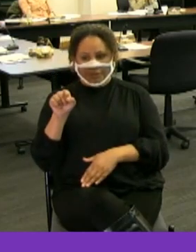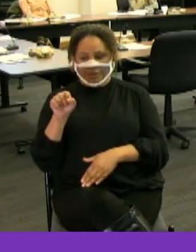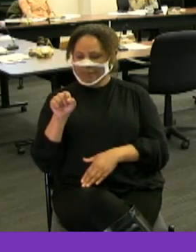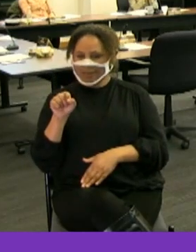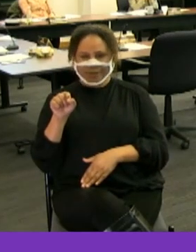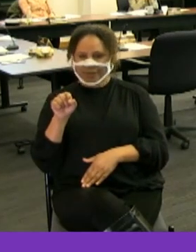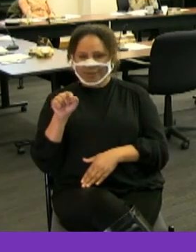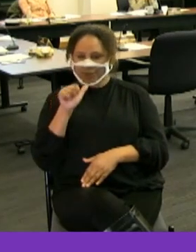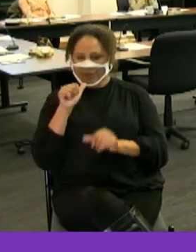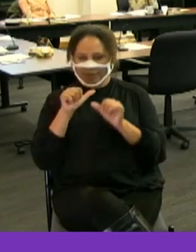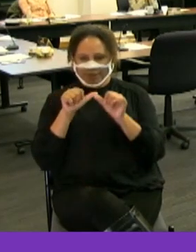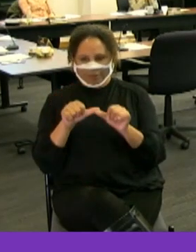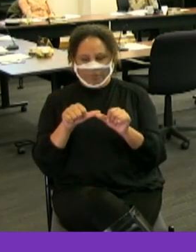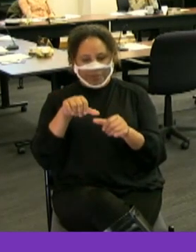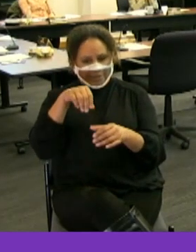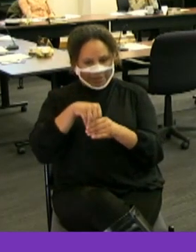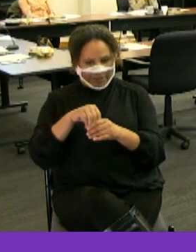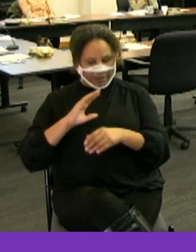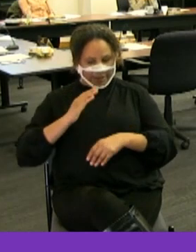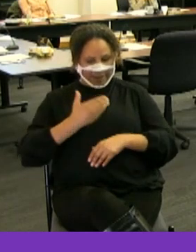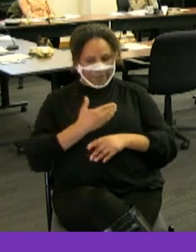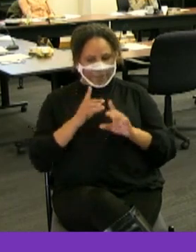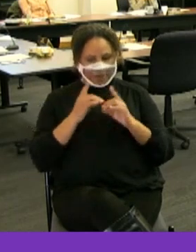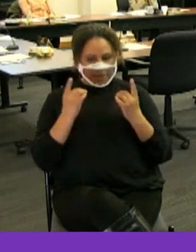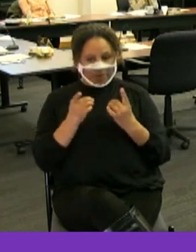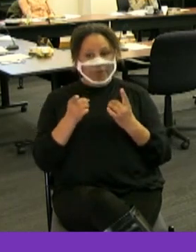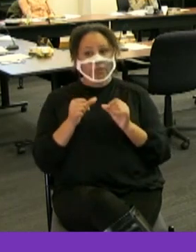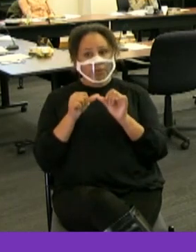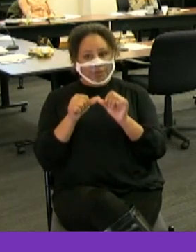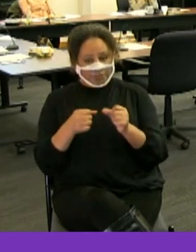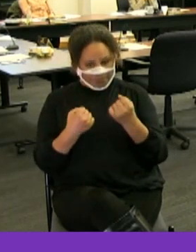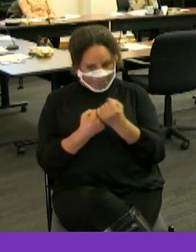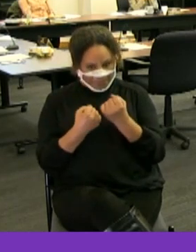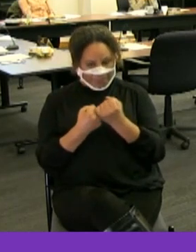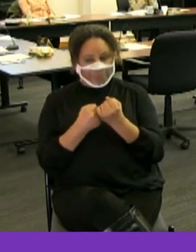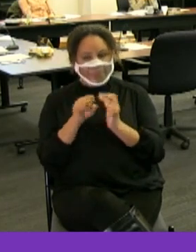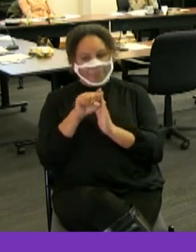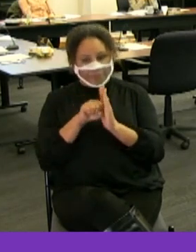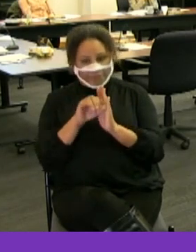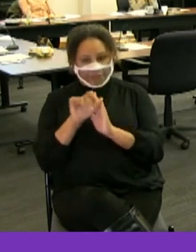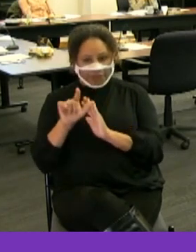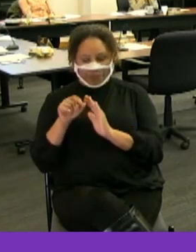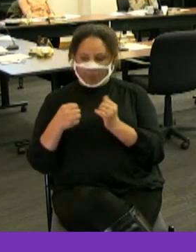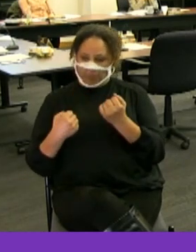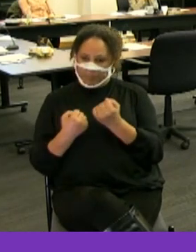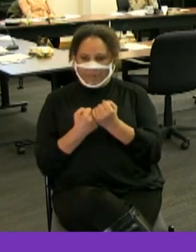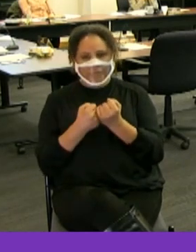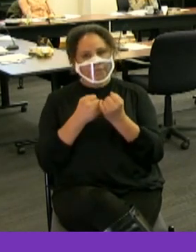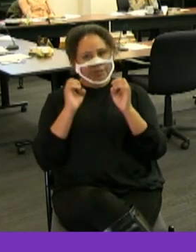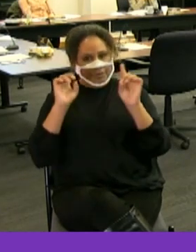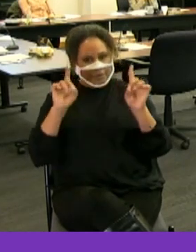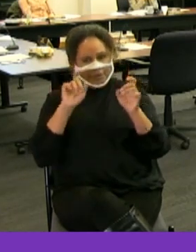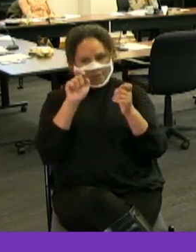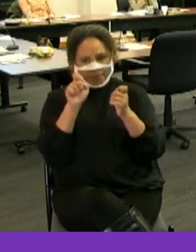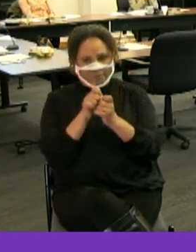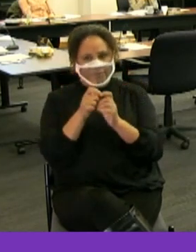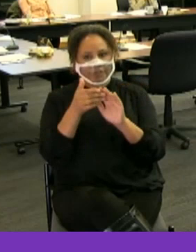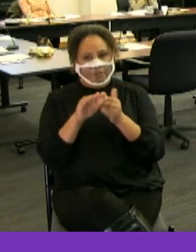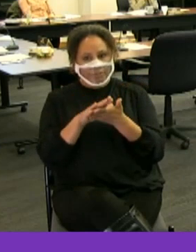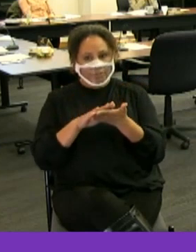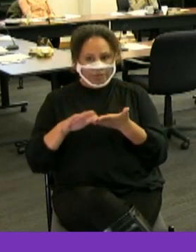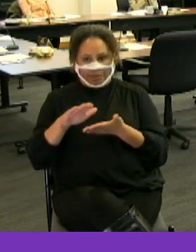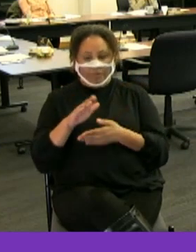has truly been, and he will continue to be, I think, for the state of Illinois, a major advocate for education and specifically for